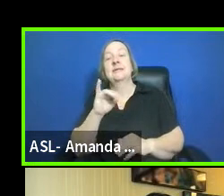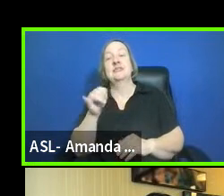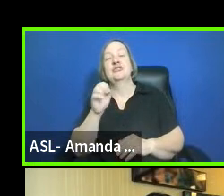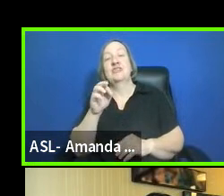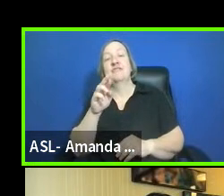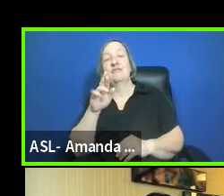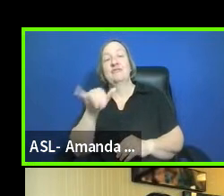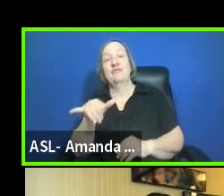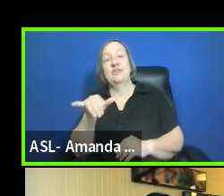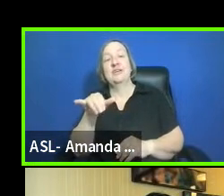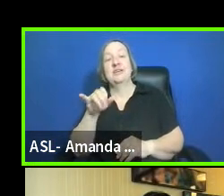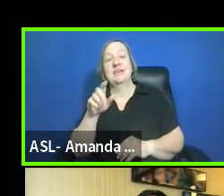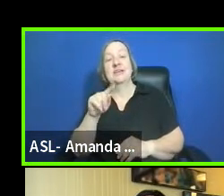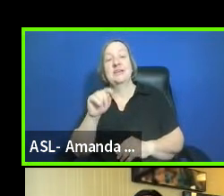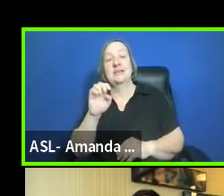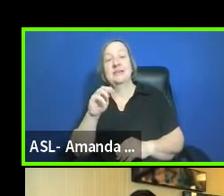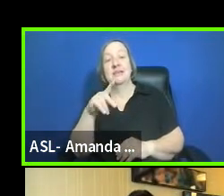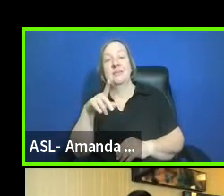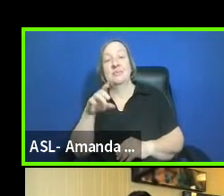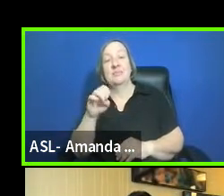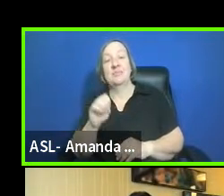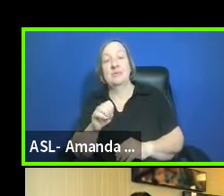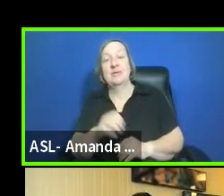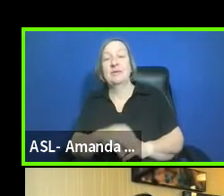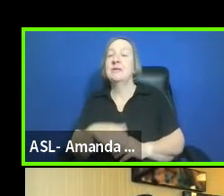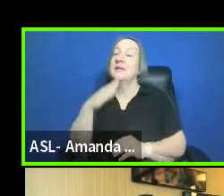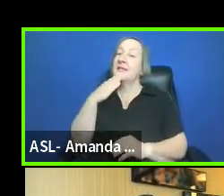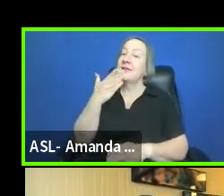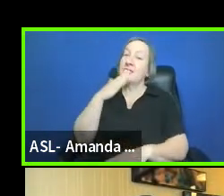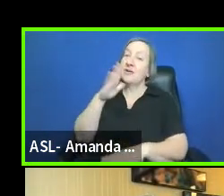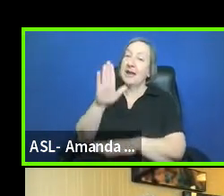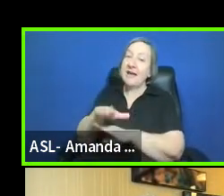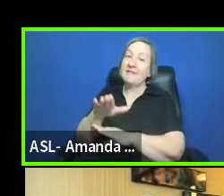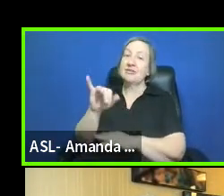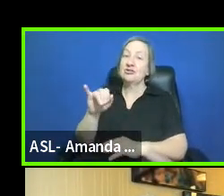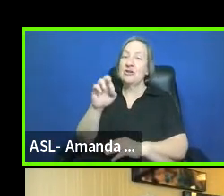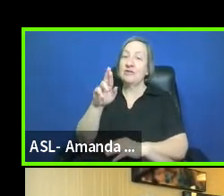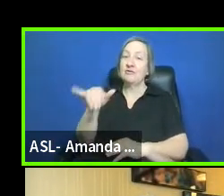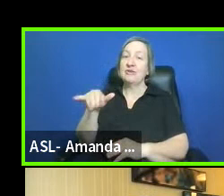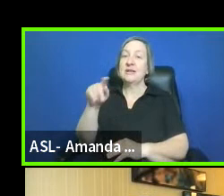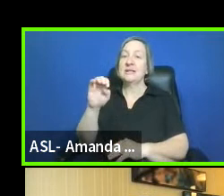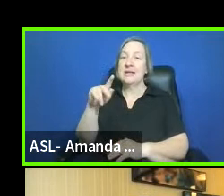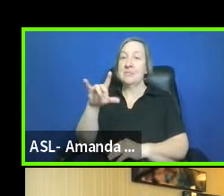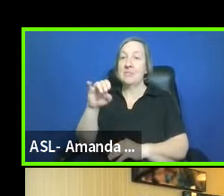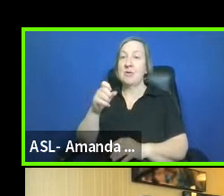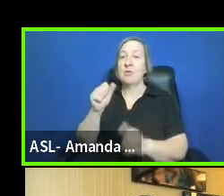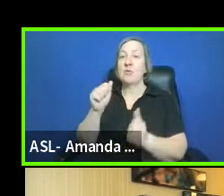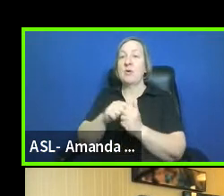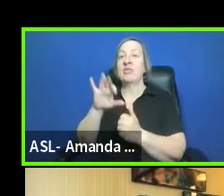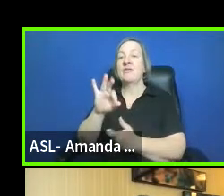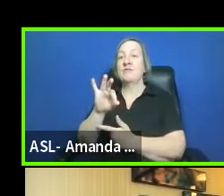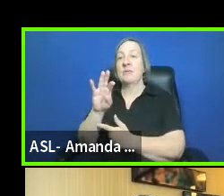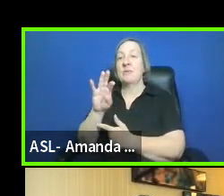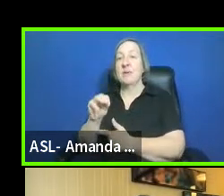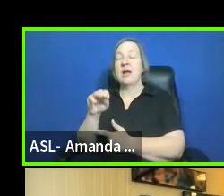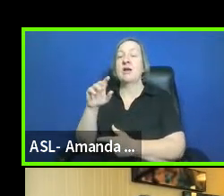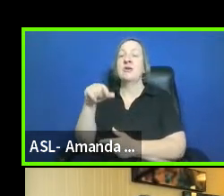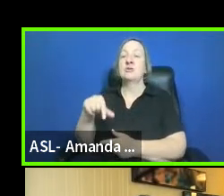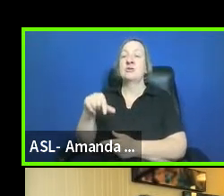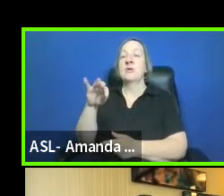Jeffrey Temple. Thank you. Good afternoon, Jeffrey Temple. I am with Fred Meyer, QFC